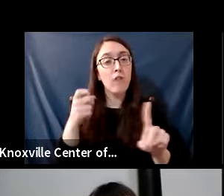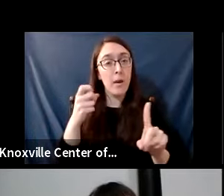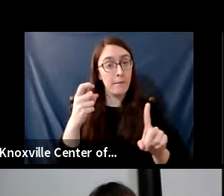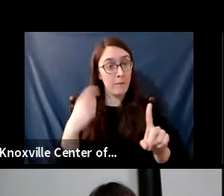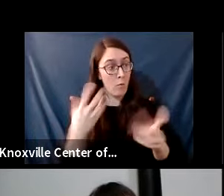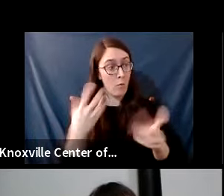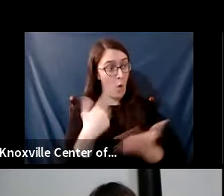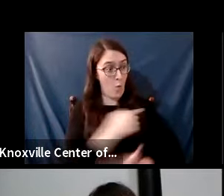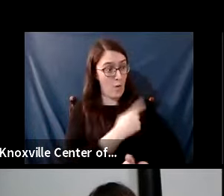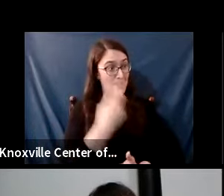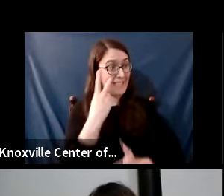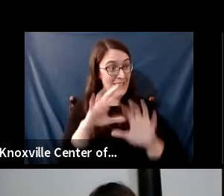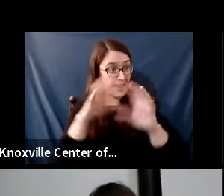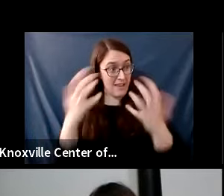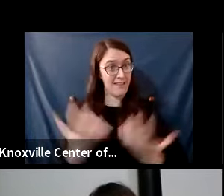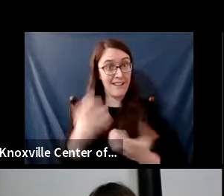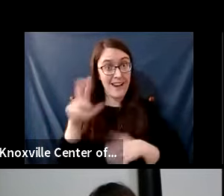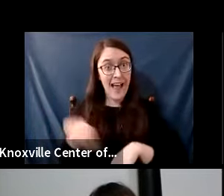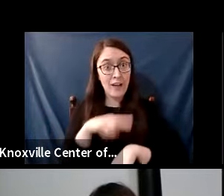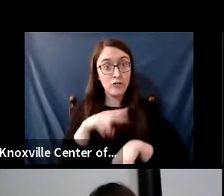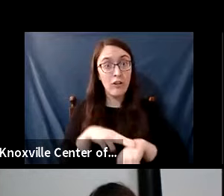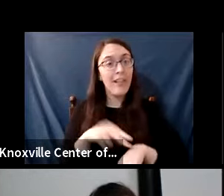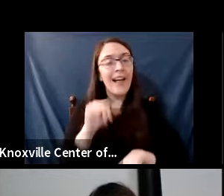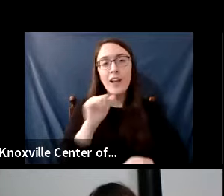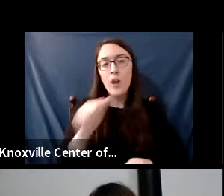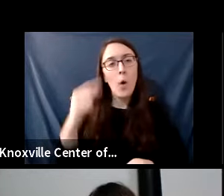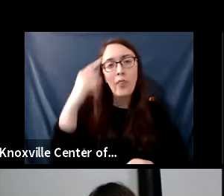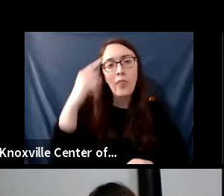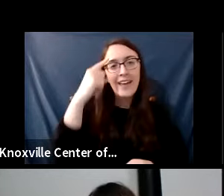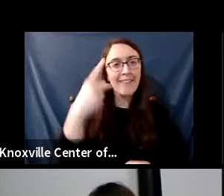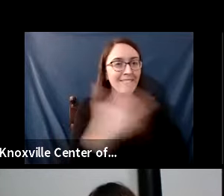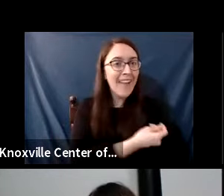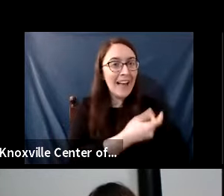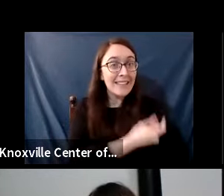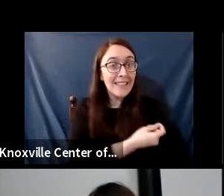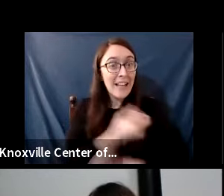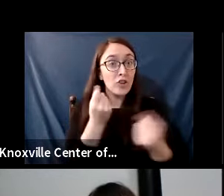be vaccination at this point. It's too soon.